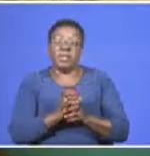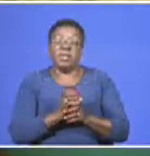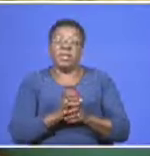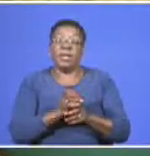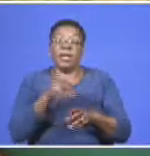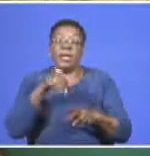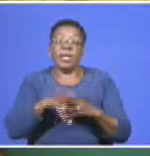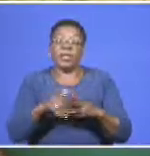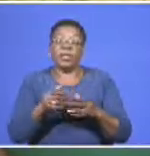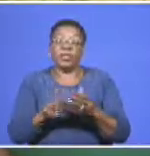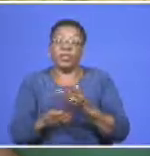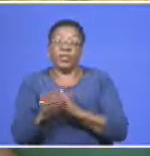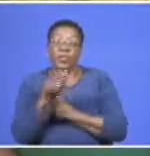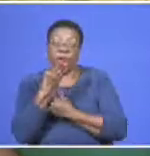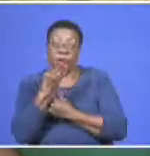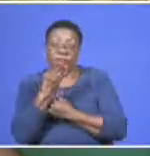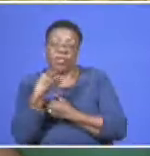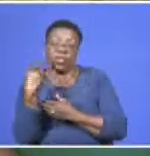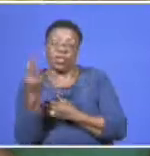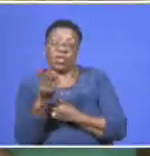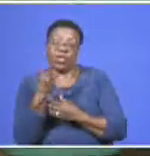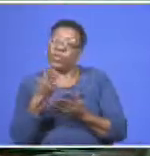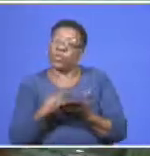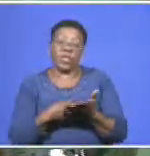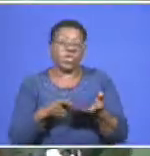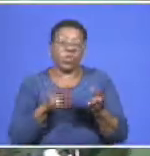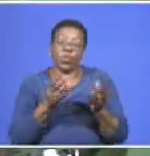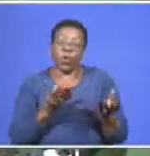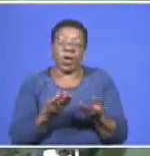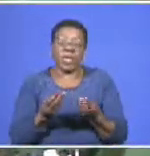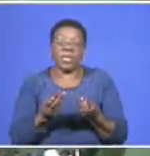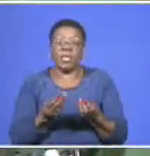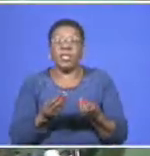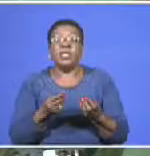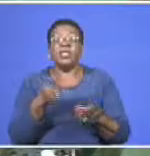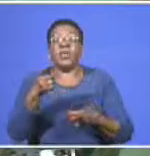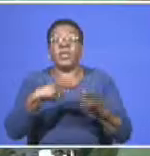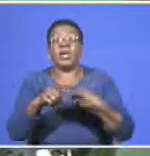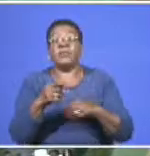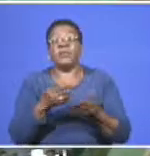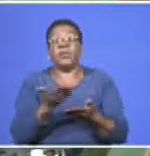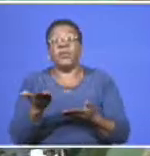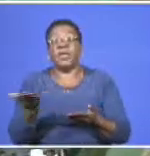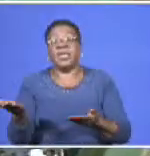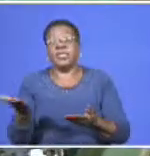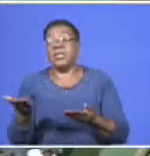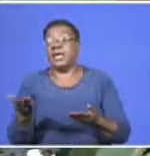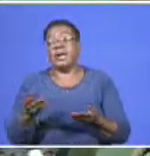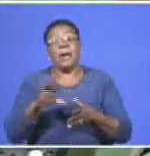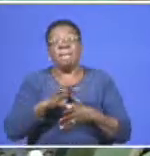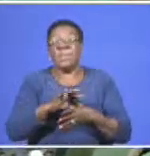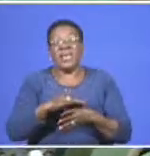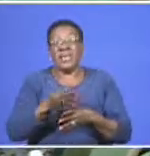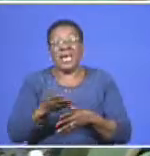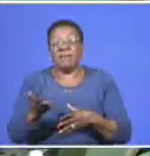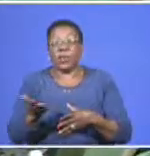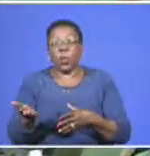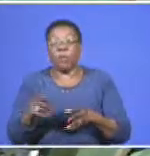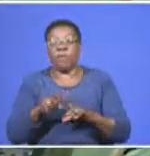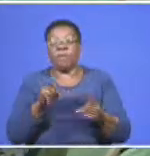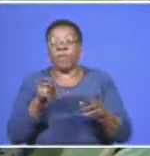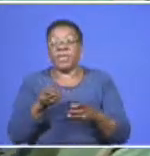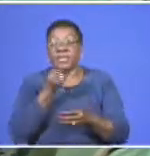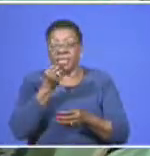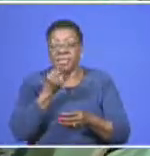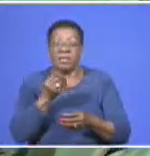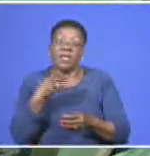into the frittata, you could actually use whatever it is that you have. So when it comes to things that like leftovers and stuff, that's actually the perfect thing